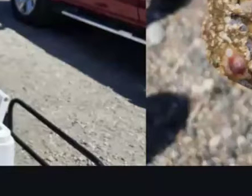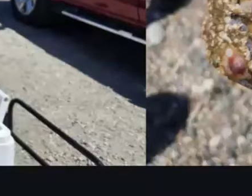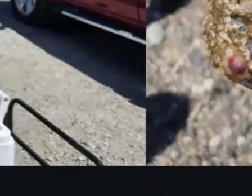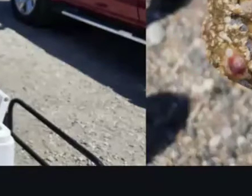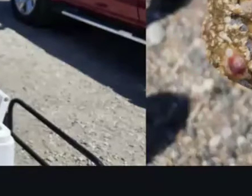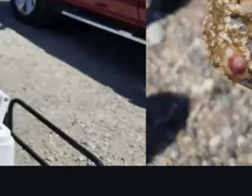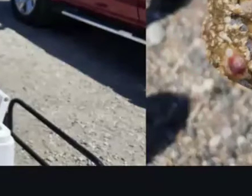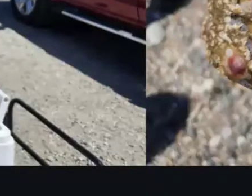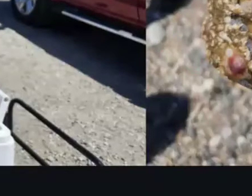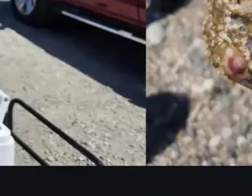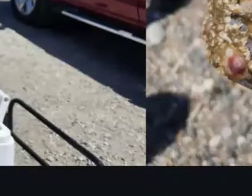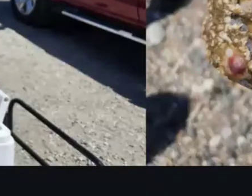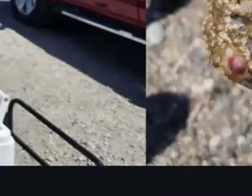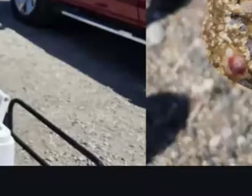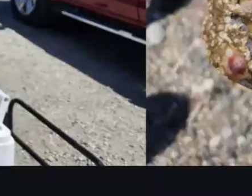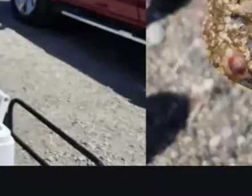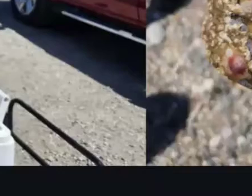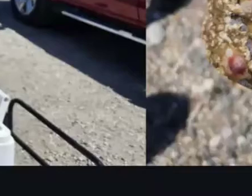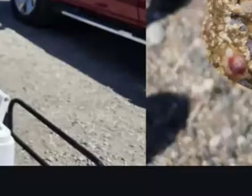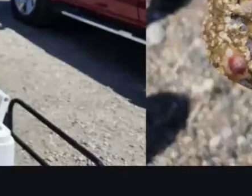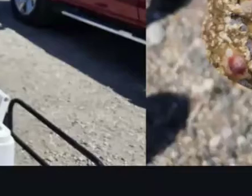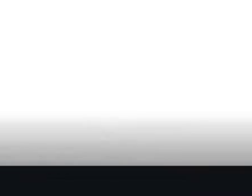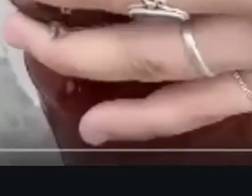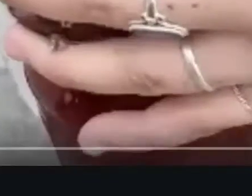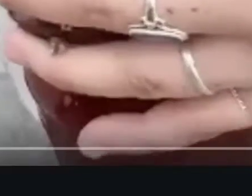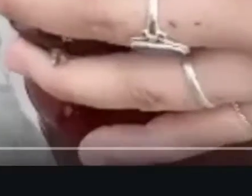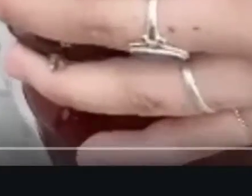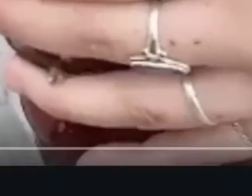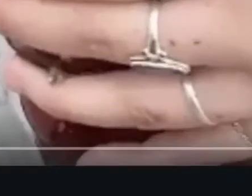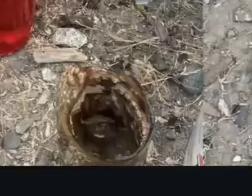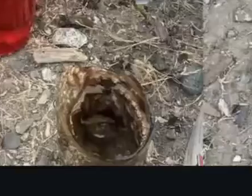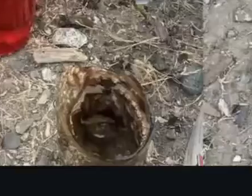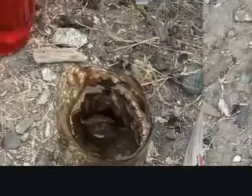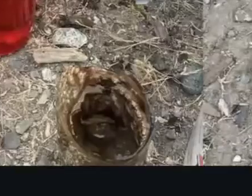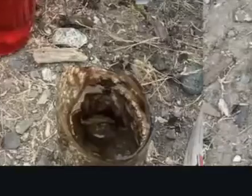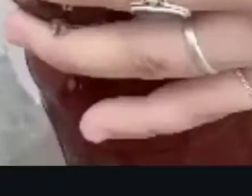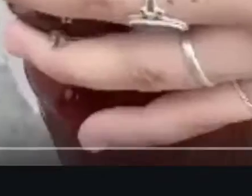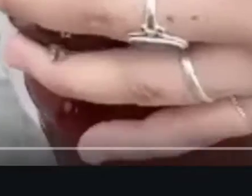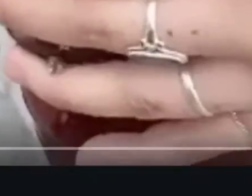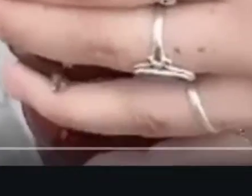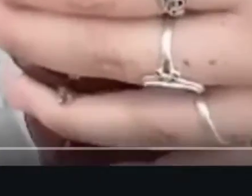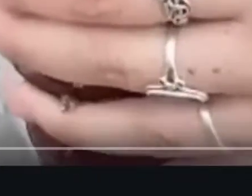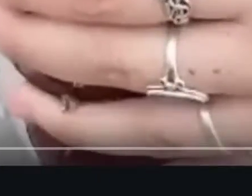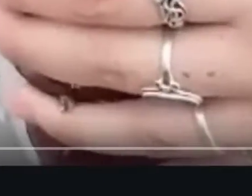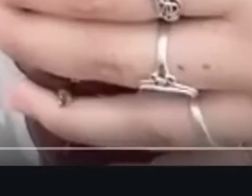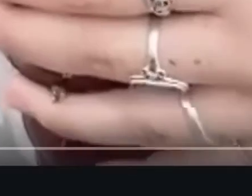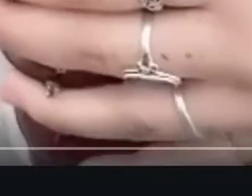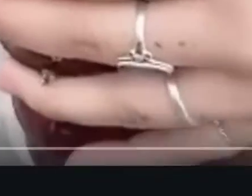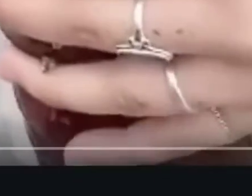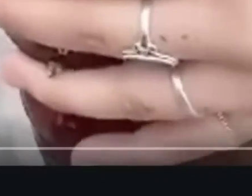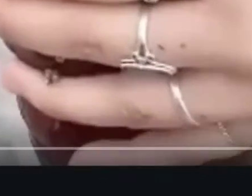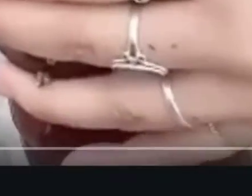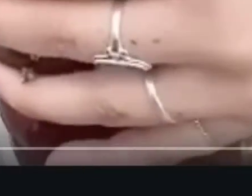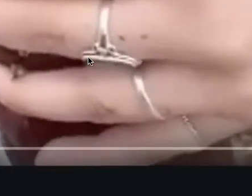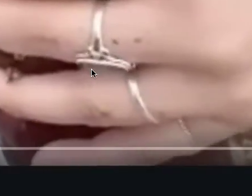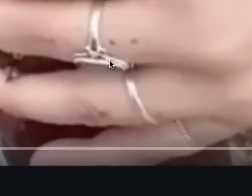beer bottles that the octopuses actually live in. And then we will try to get them out of their beer bottles into